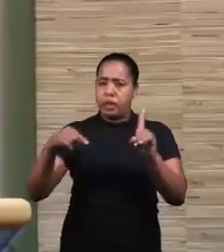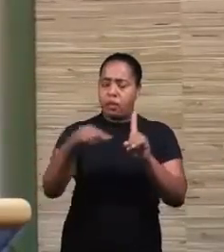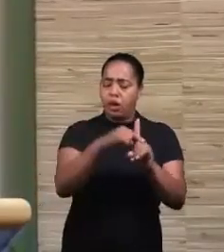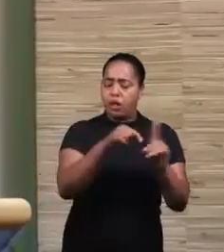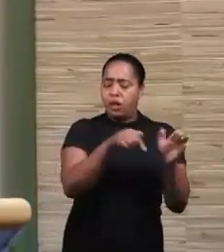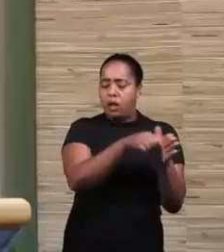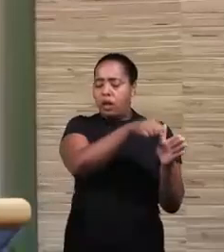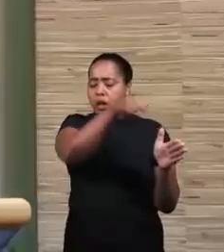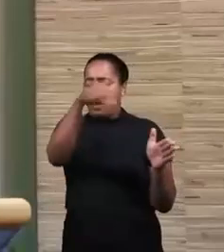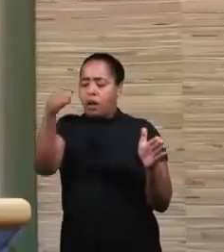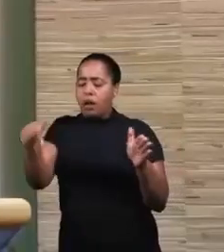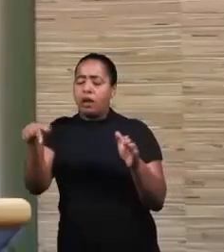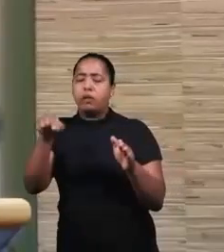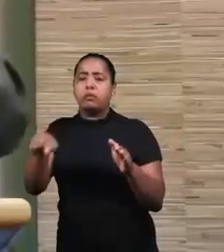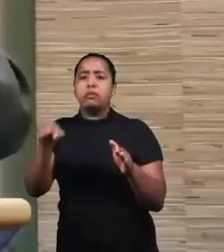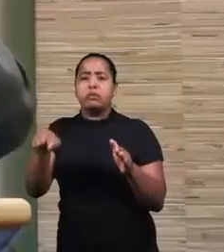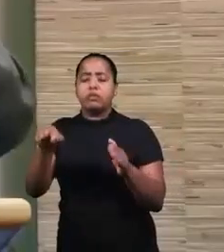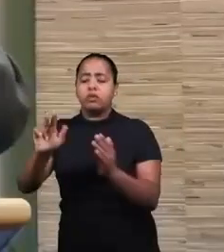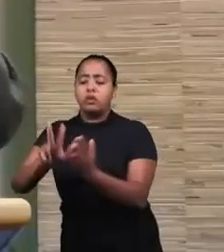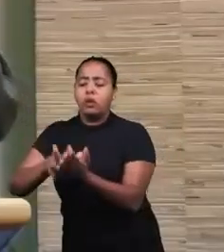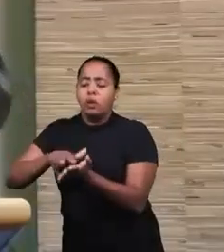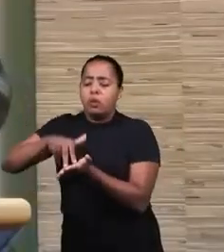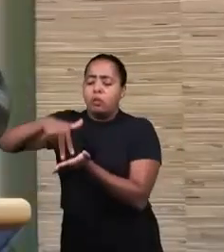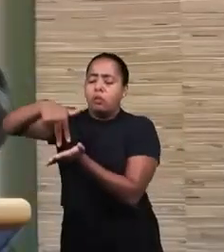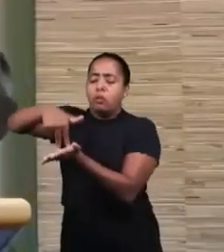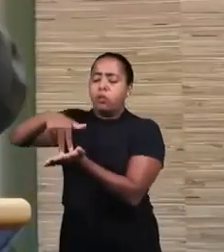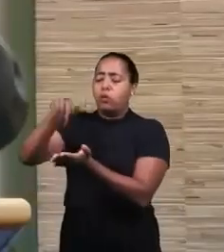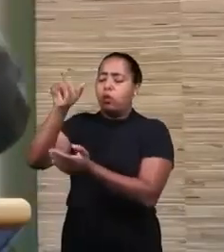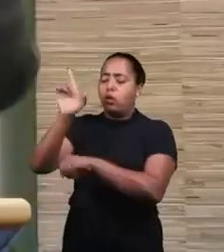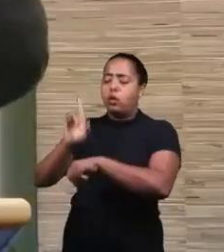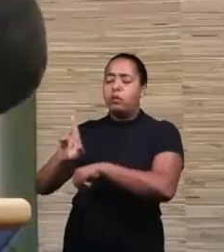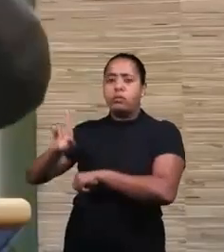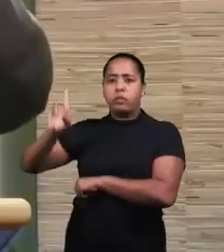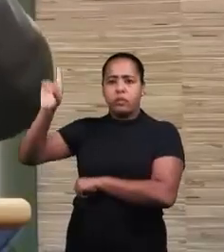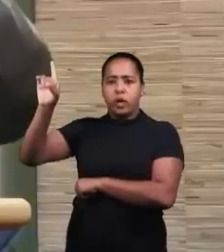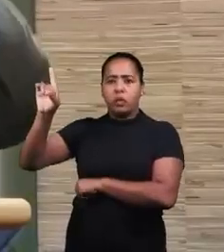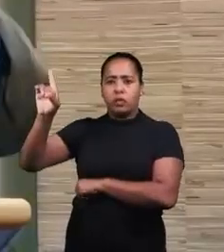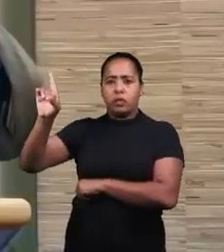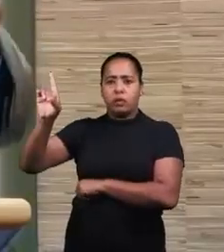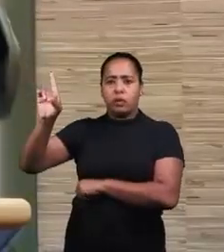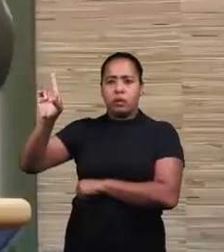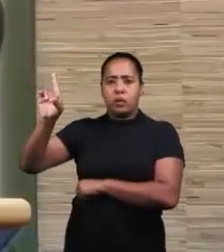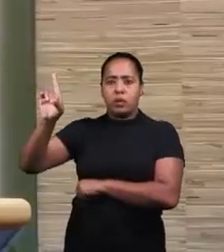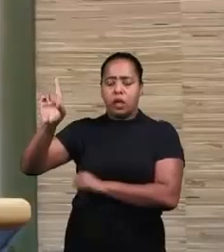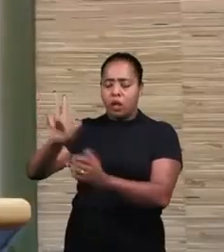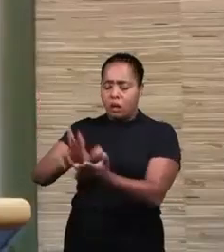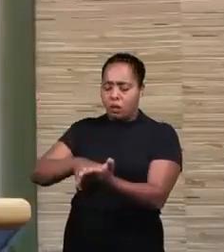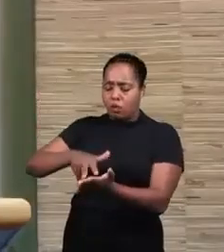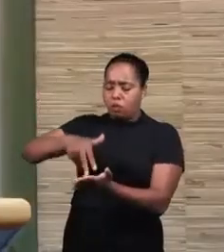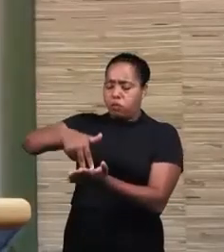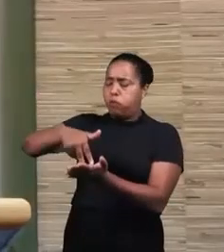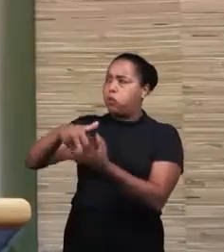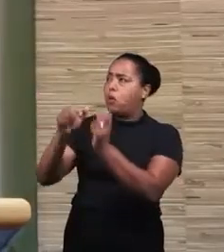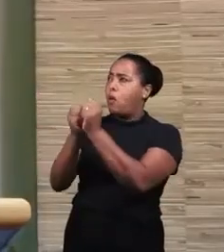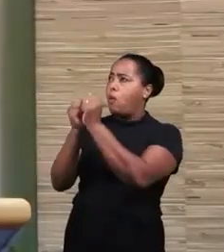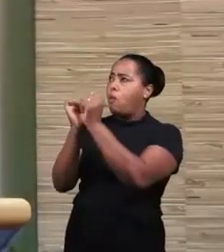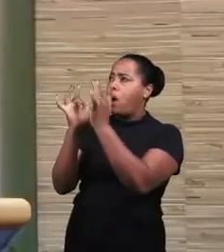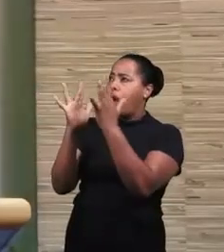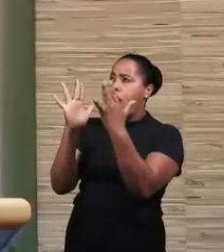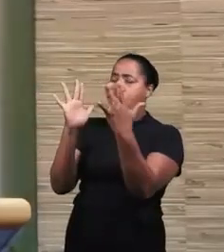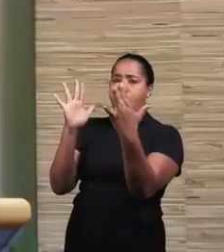figure as God, it was his resurrection. And the Word of God says that he was glorified through his